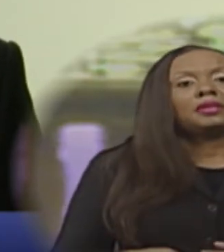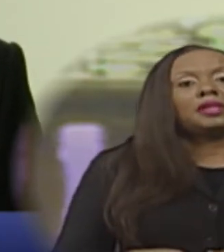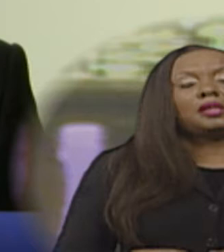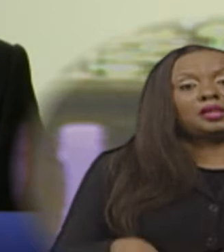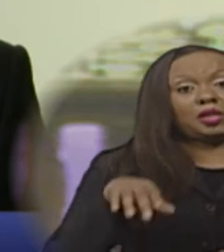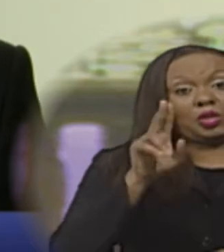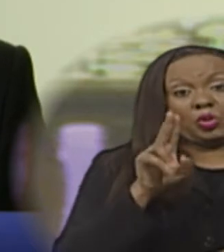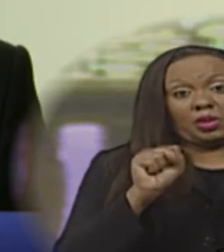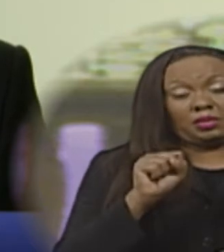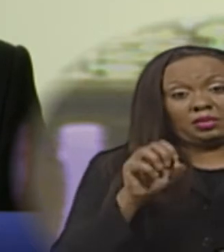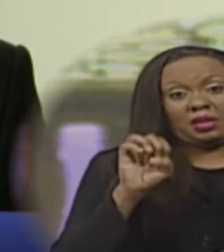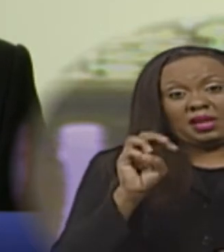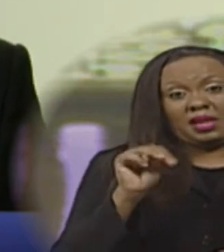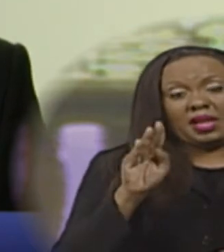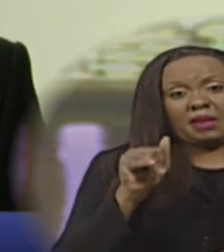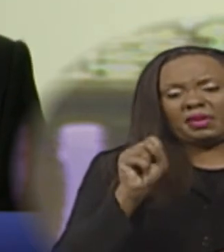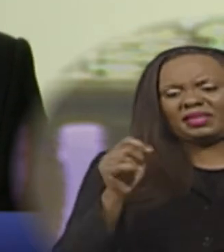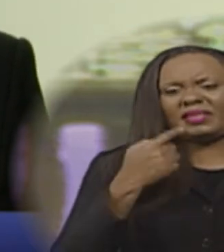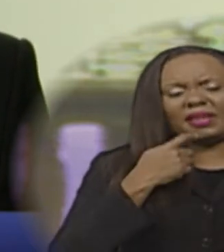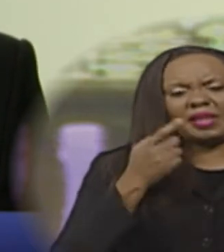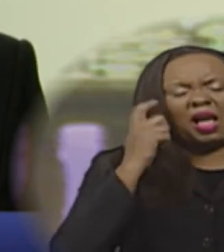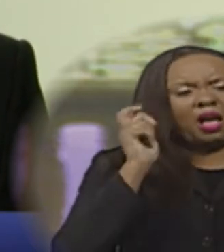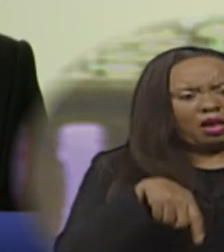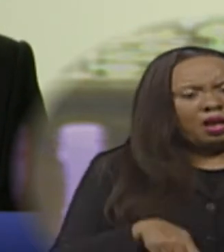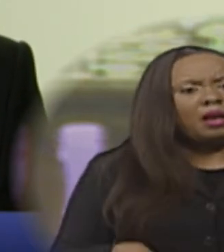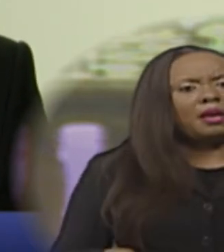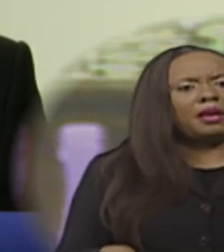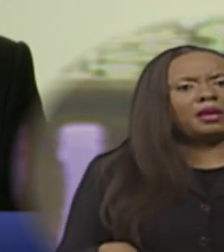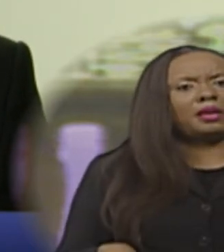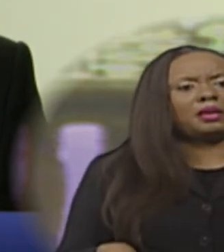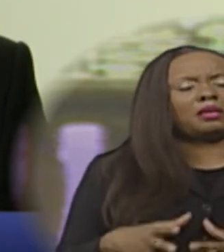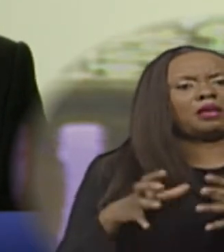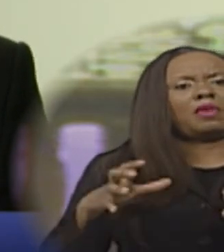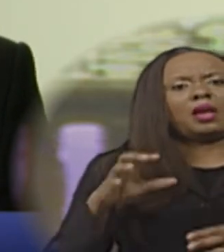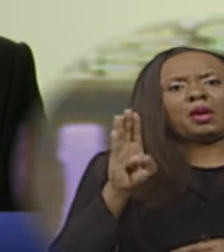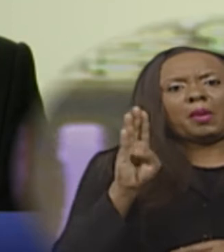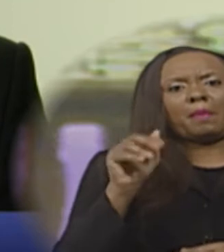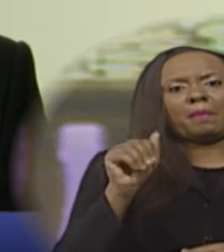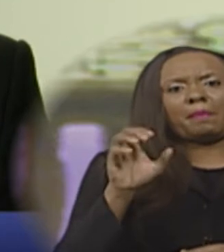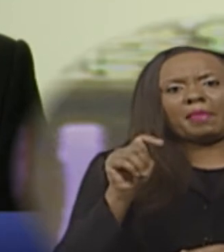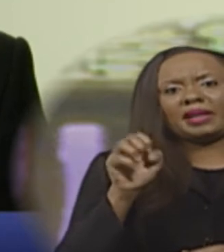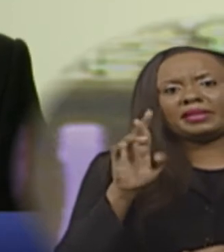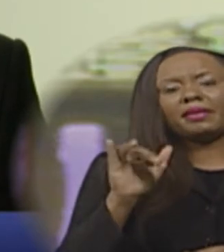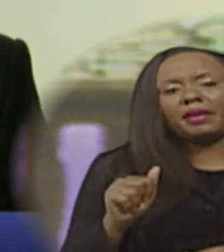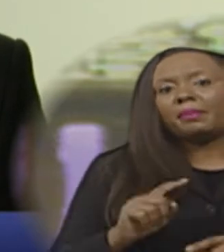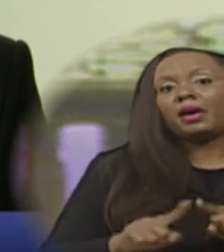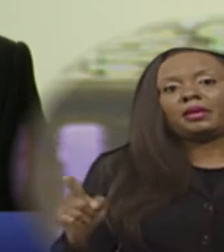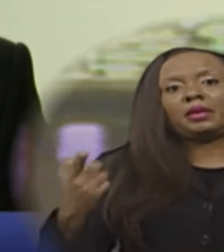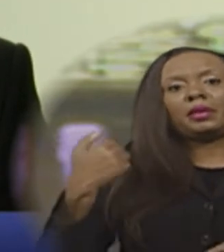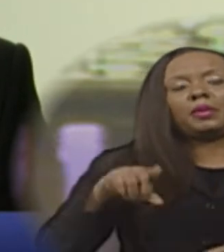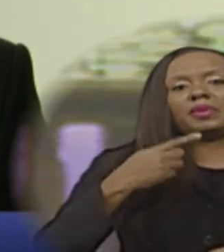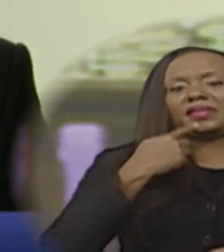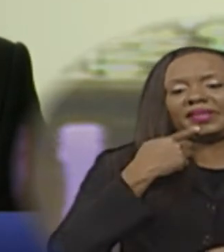indicated they have had elevated levels of bacteria, those samples from our end have proven to be quite safe. So that is why I can